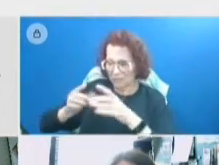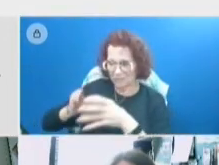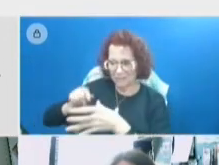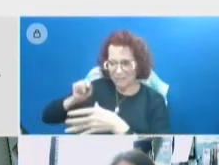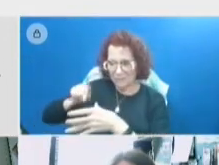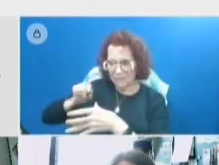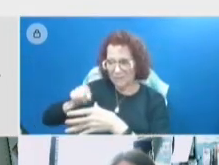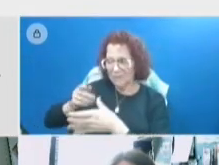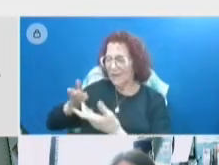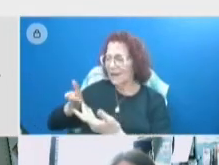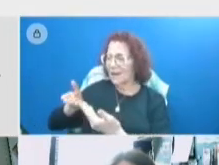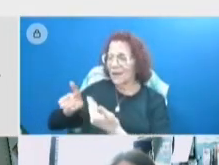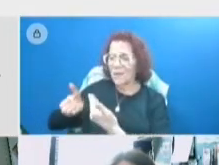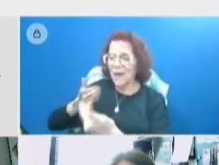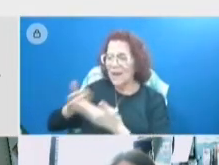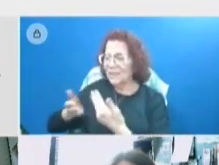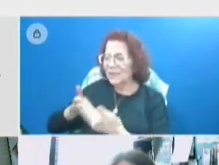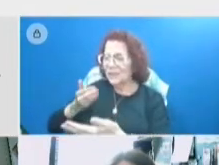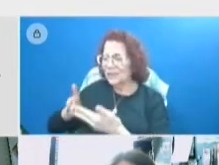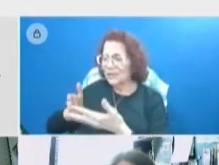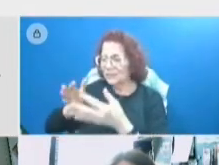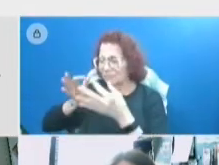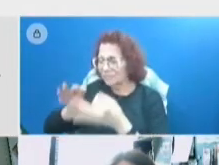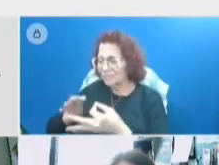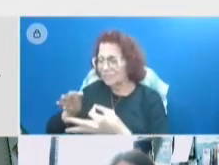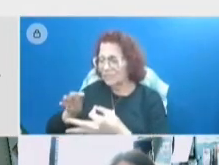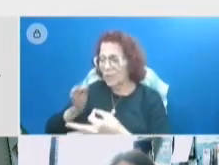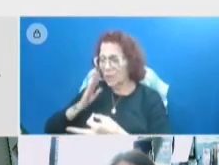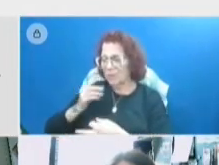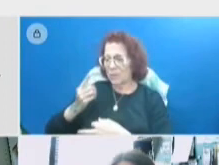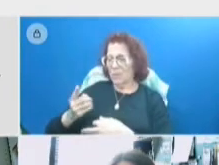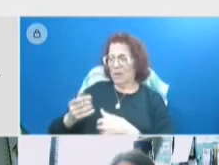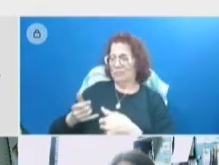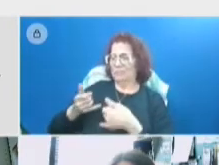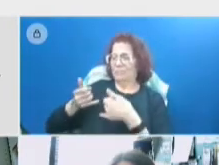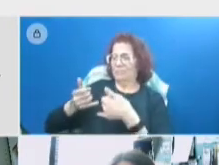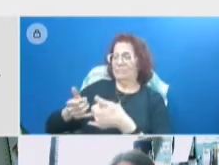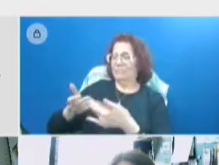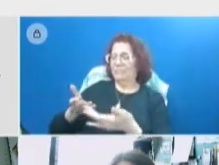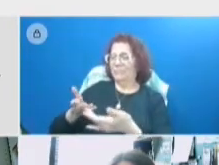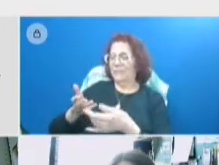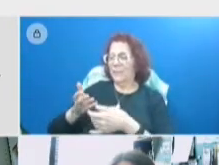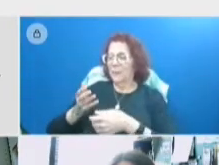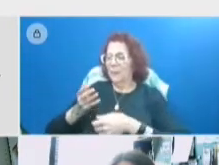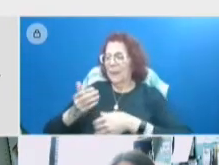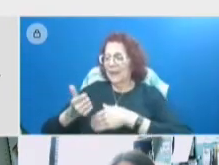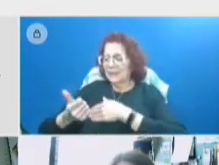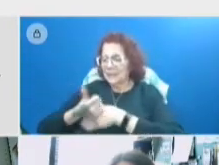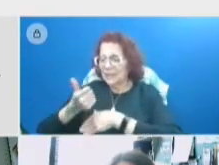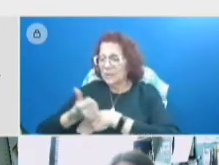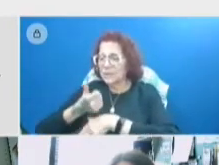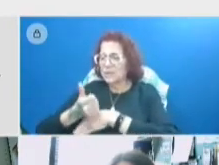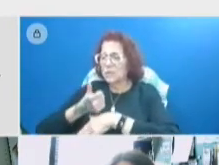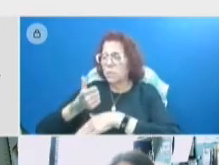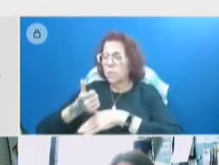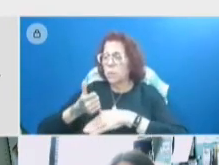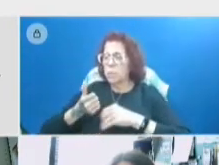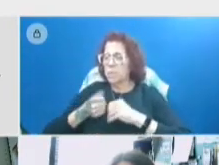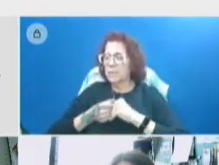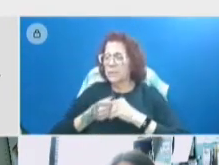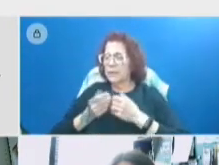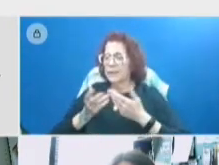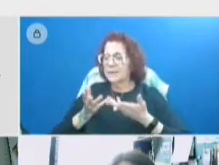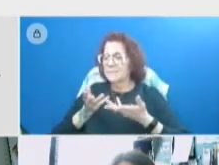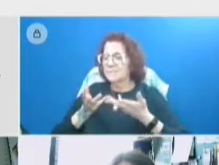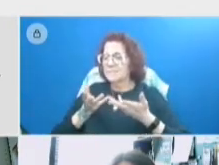it will be beholden to one party. I think that's a very dangerous precedent to have in the elections arena. I would welcome something that